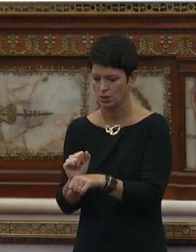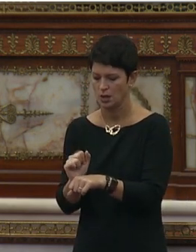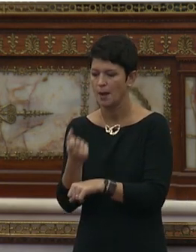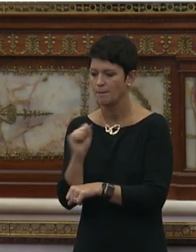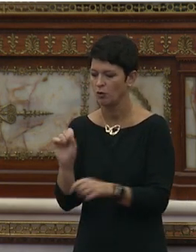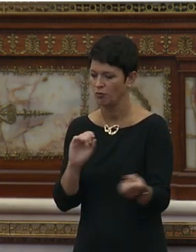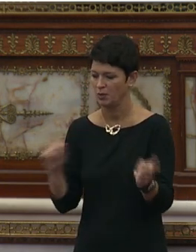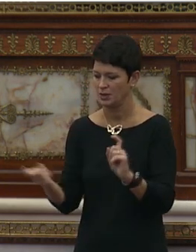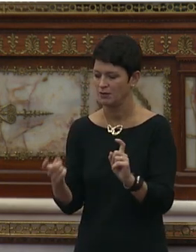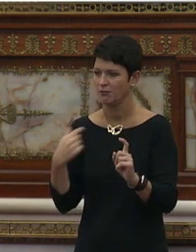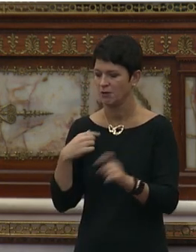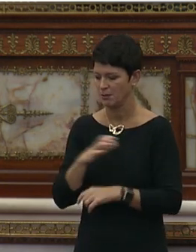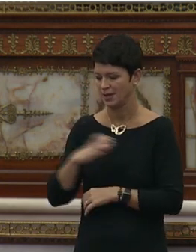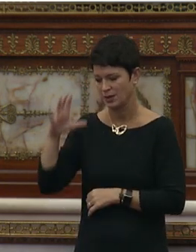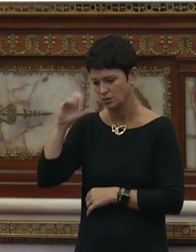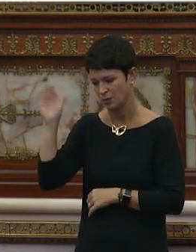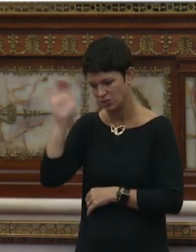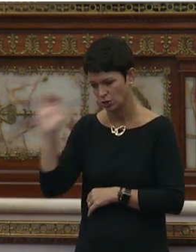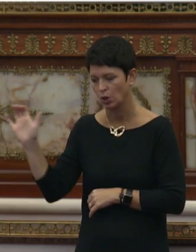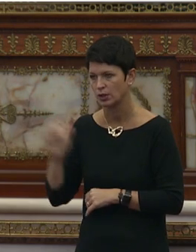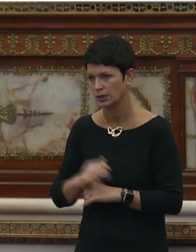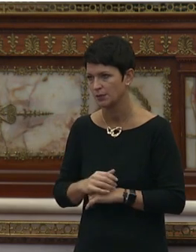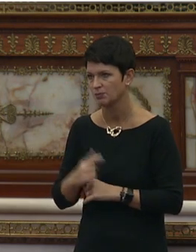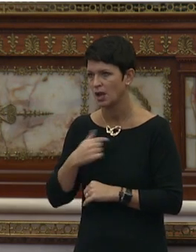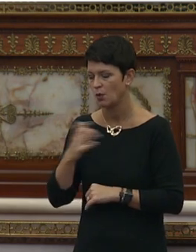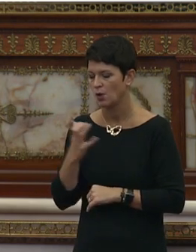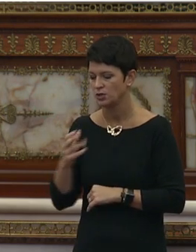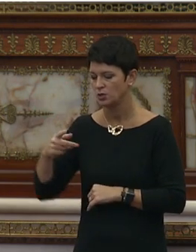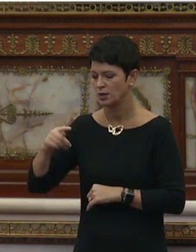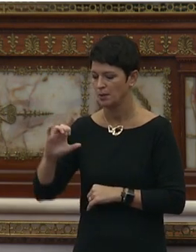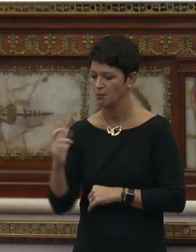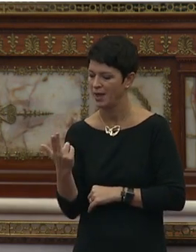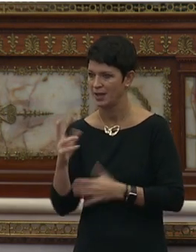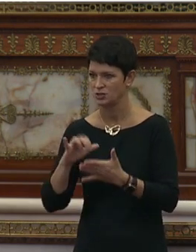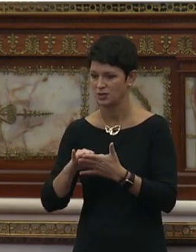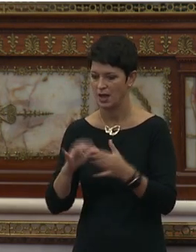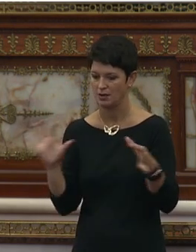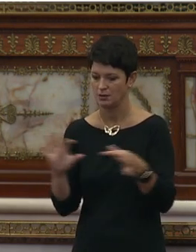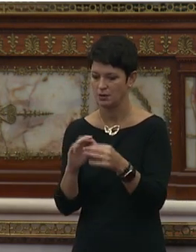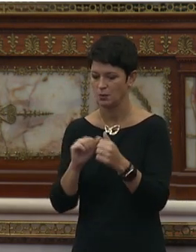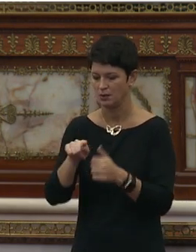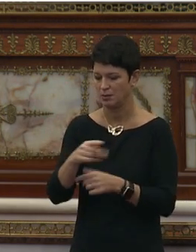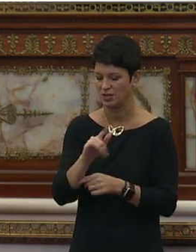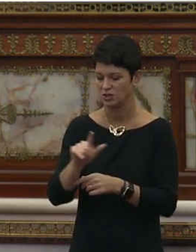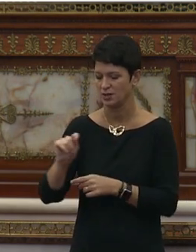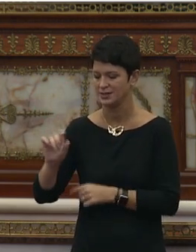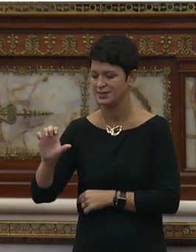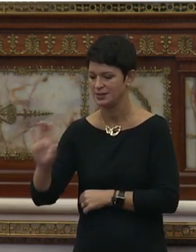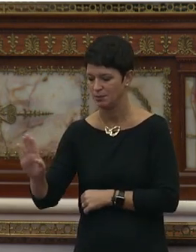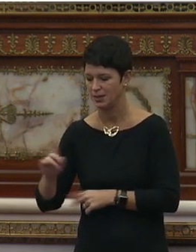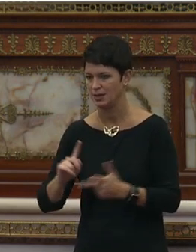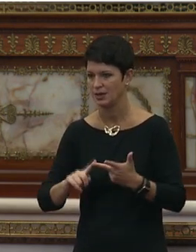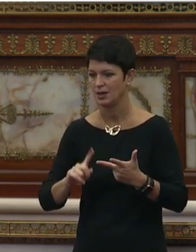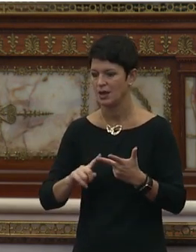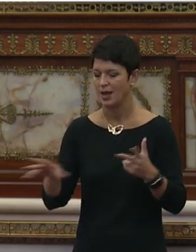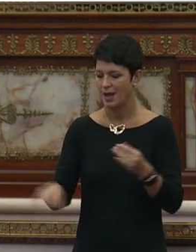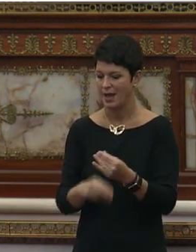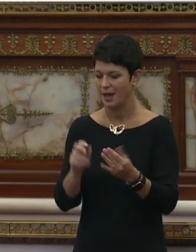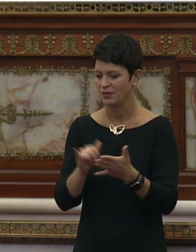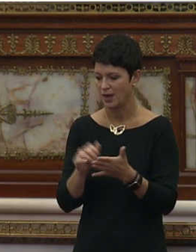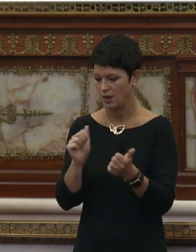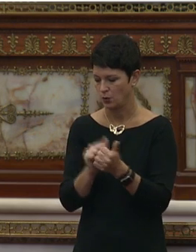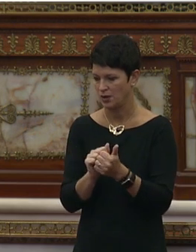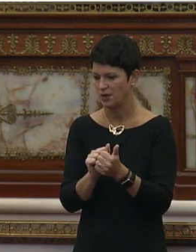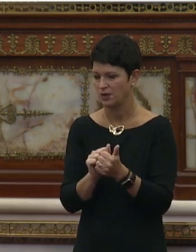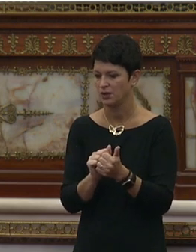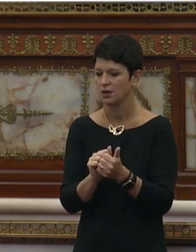movement that we just had from Council President Clark. I want you to patch that along with PHL-TCB. I want you to patch that with